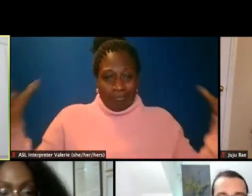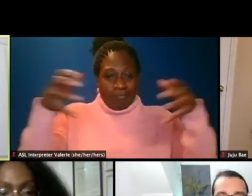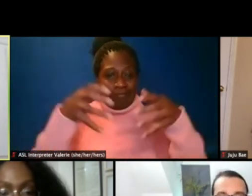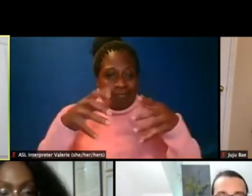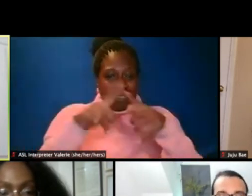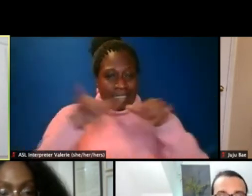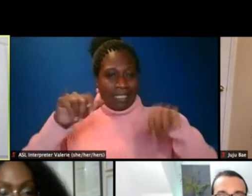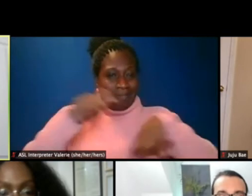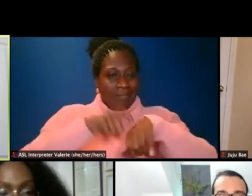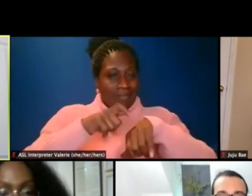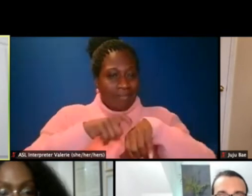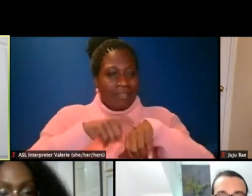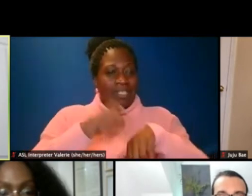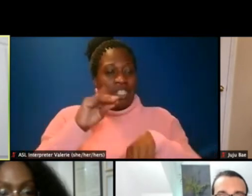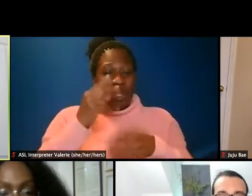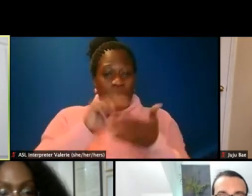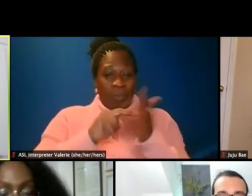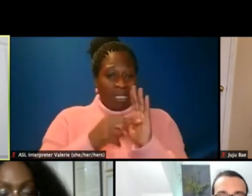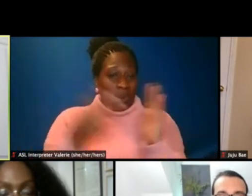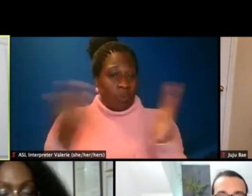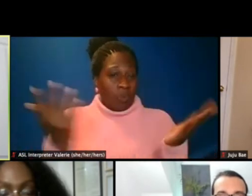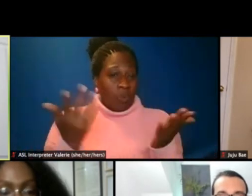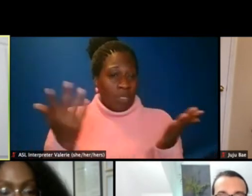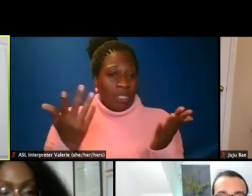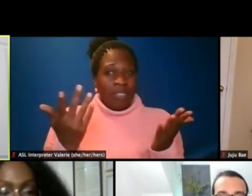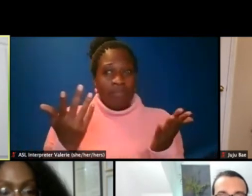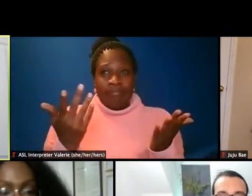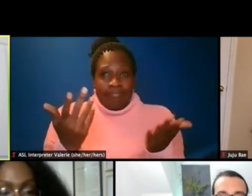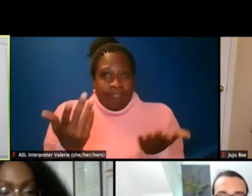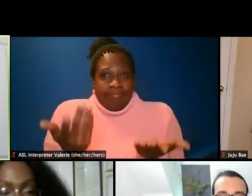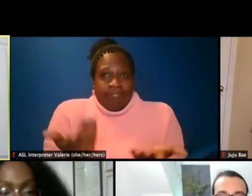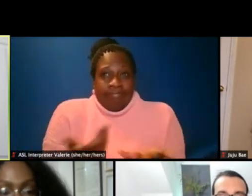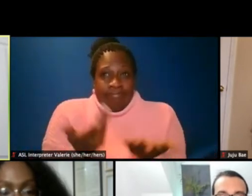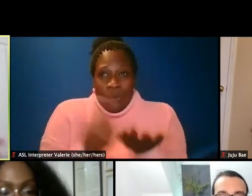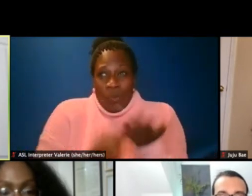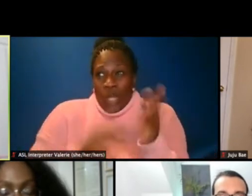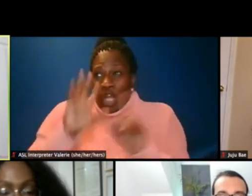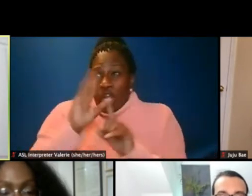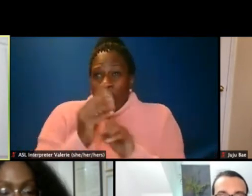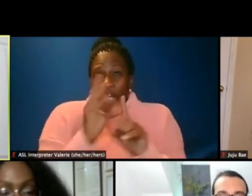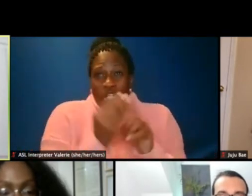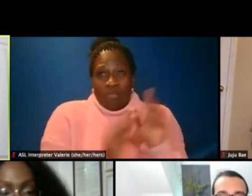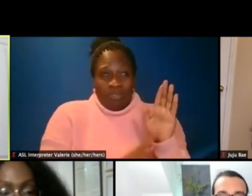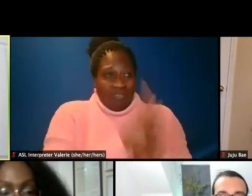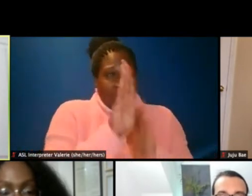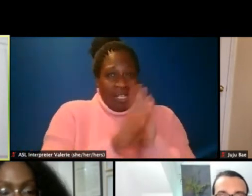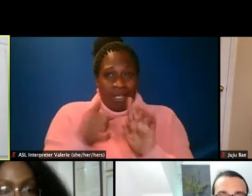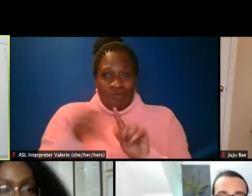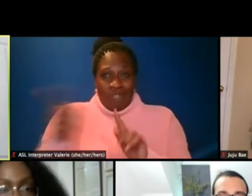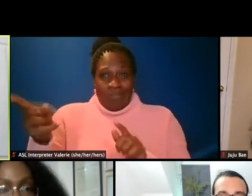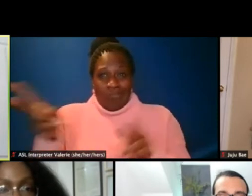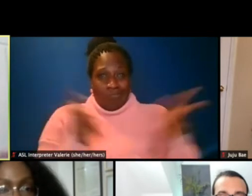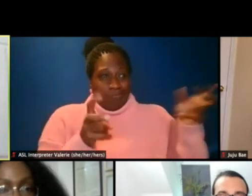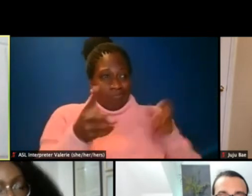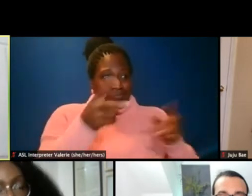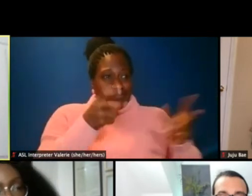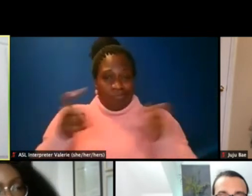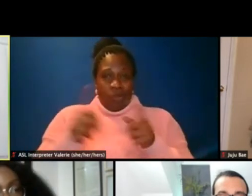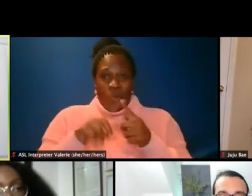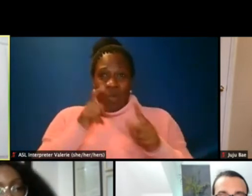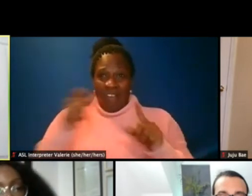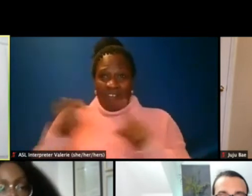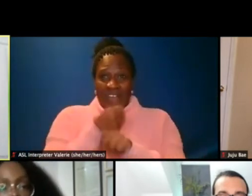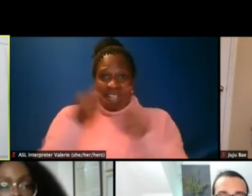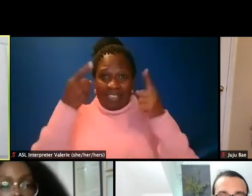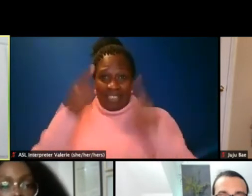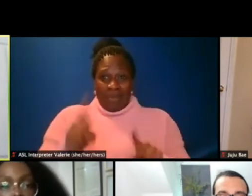And what that means and what cultures were developed out of that, what violence came out of